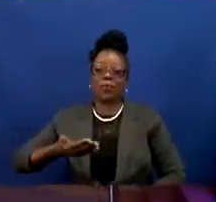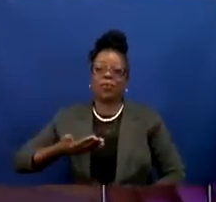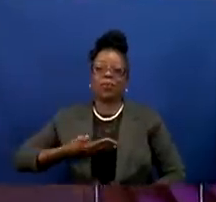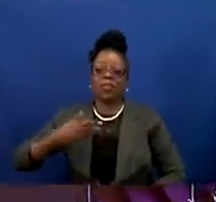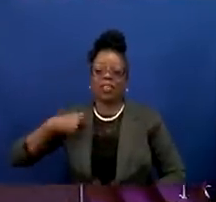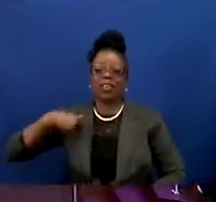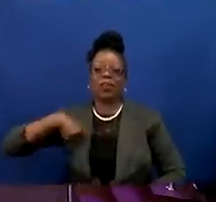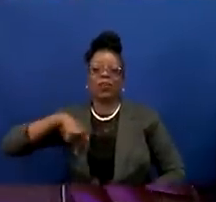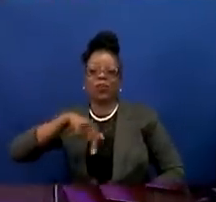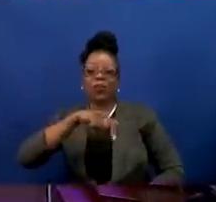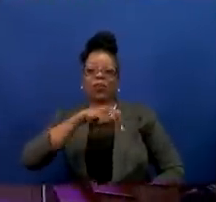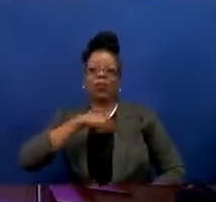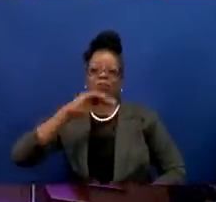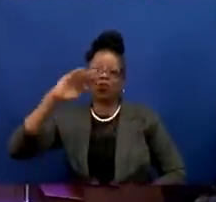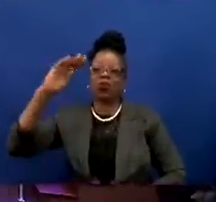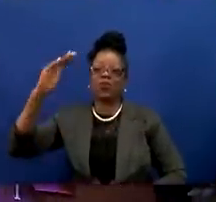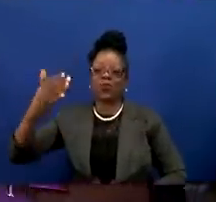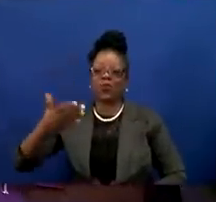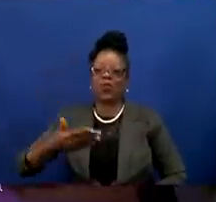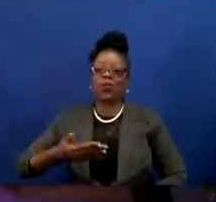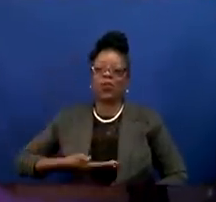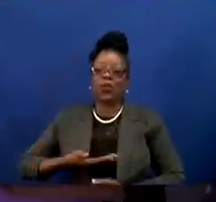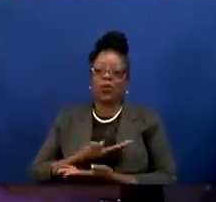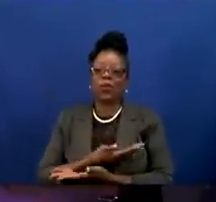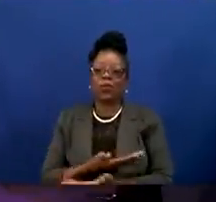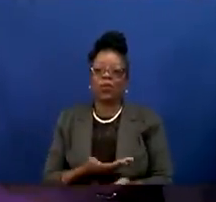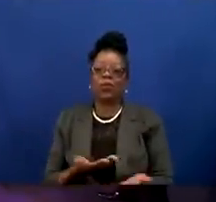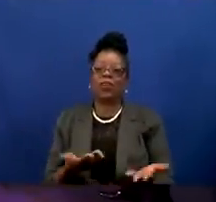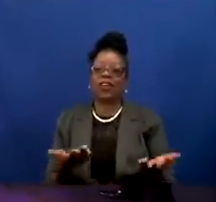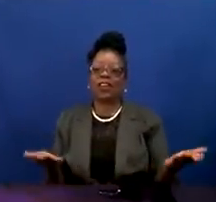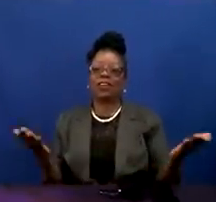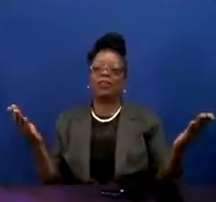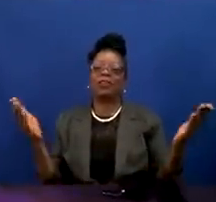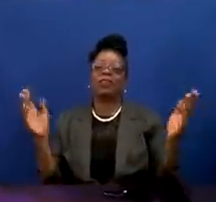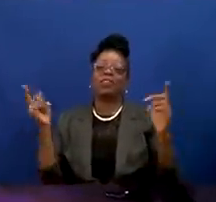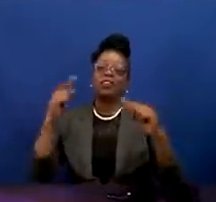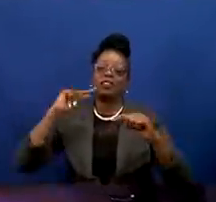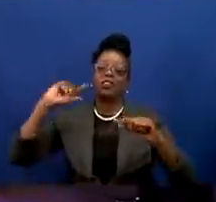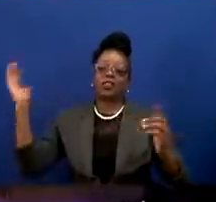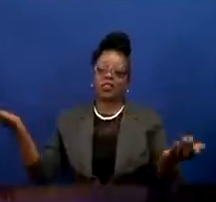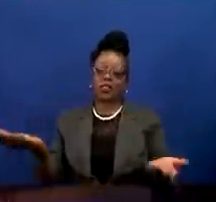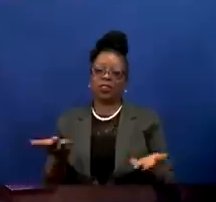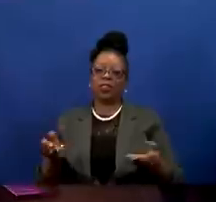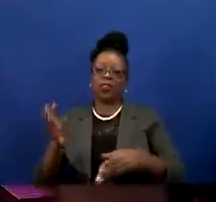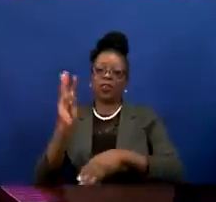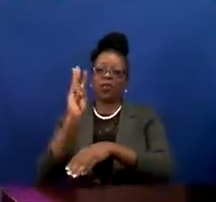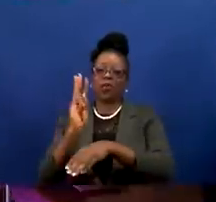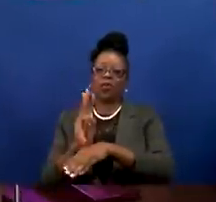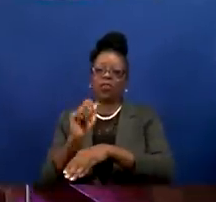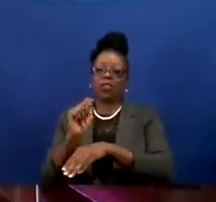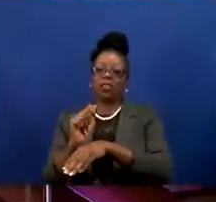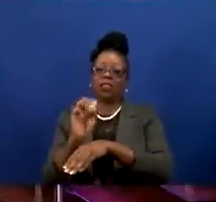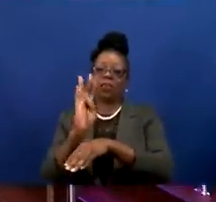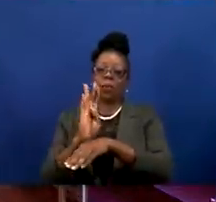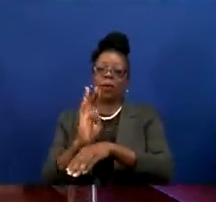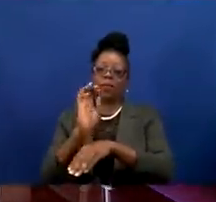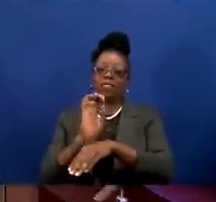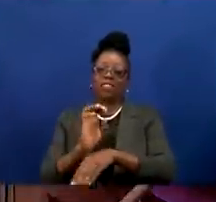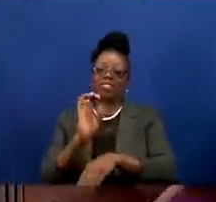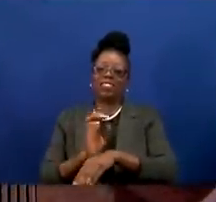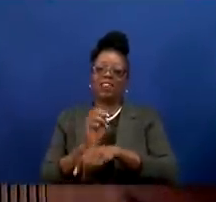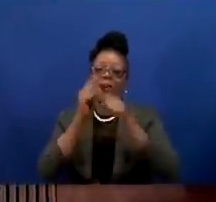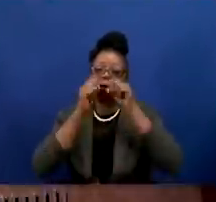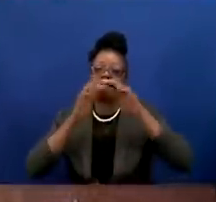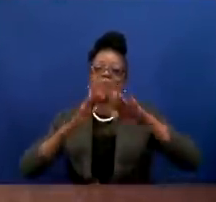Hey, yeah. We welcome you to the Avenue. We're so glad that